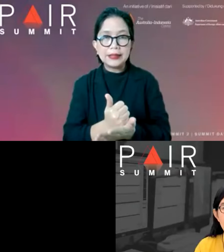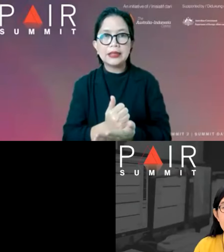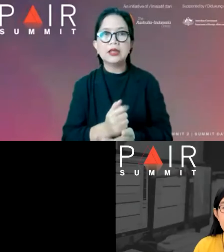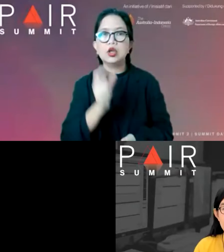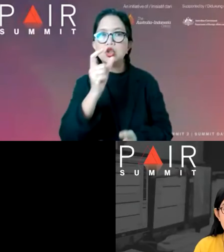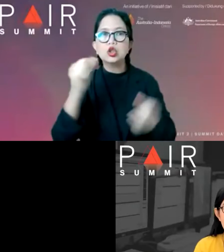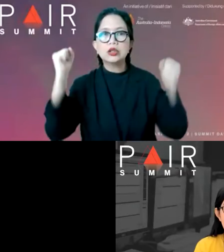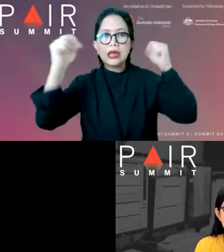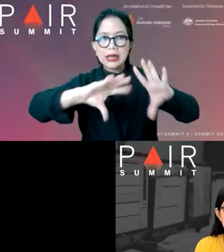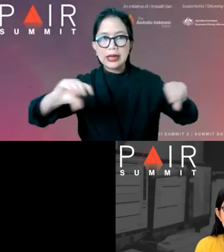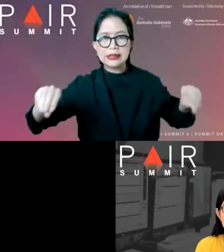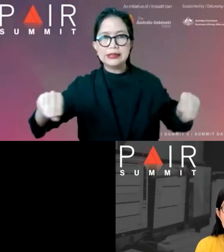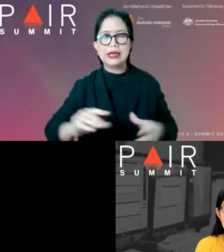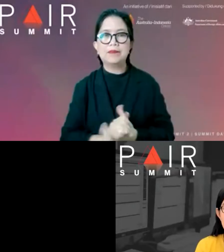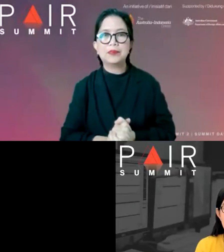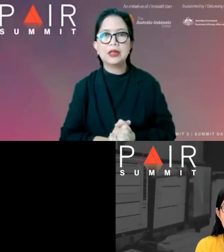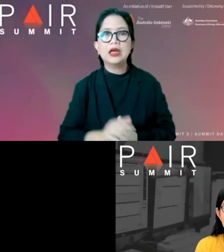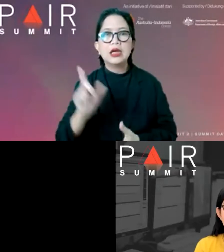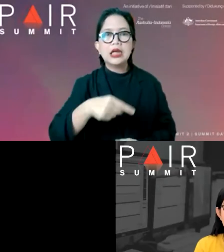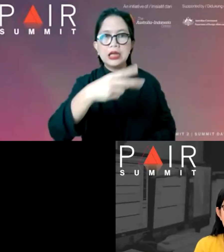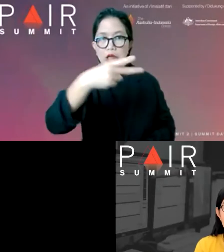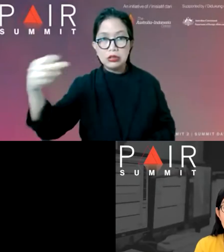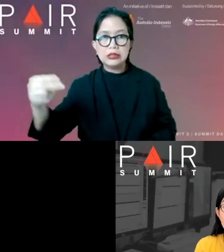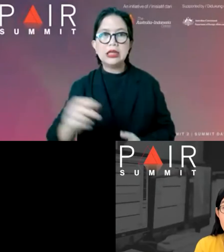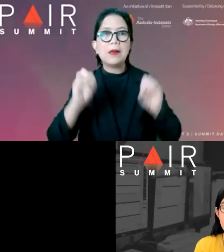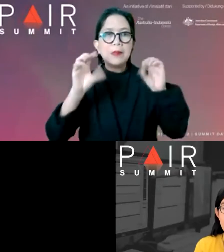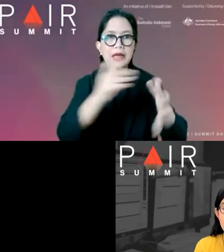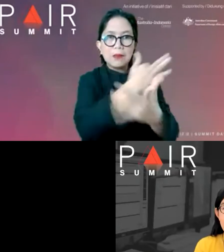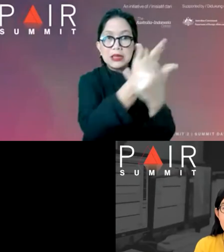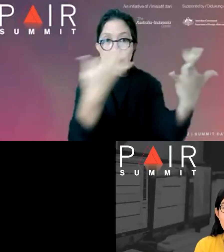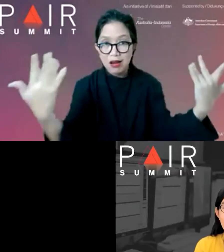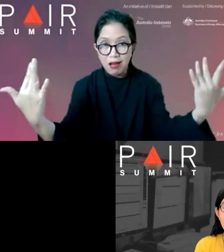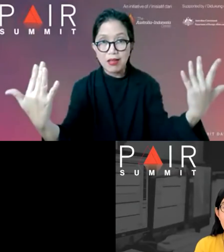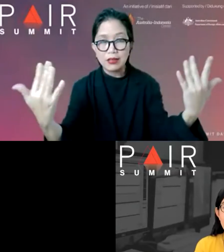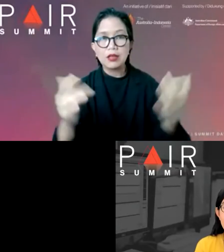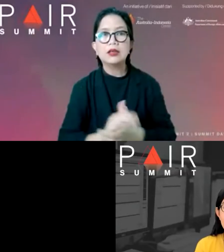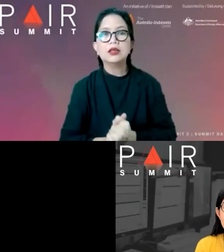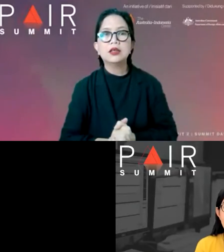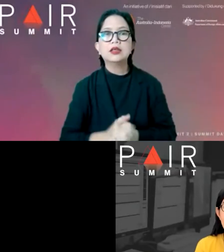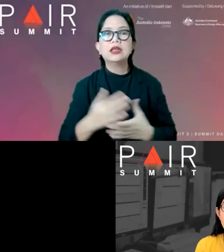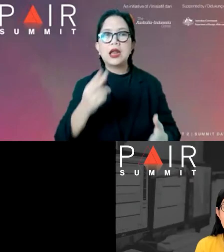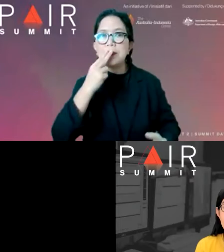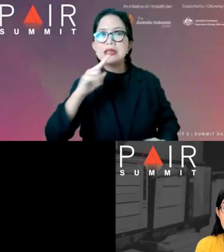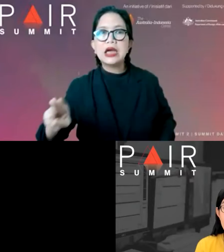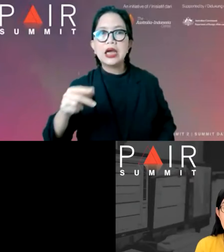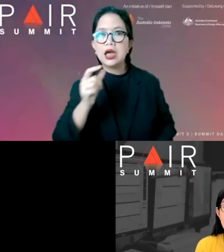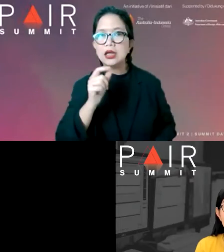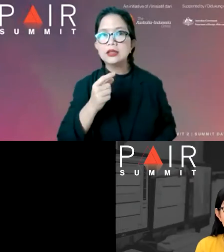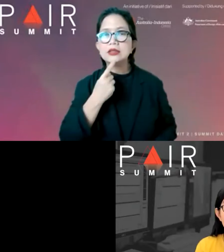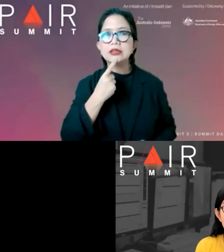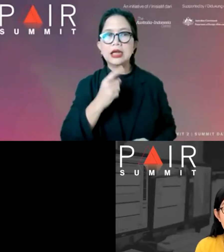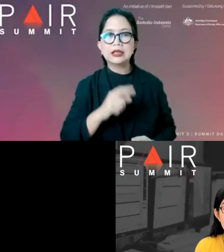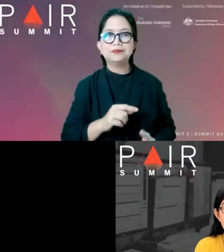communal in nature, and they tend to trust community prominent figures. So that's why empowering society